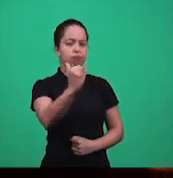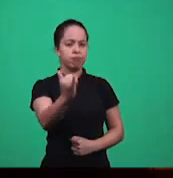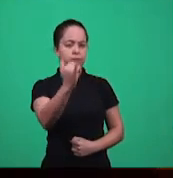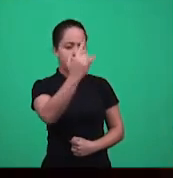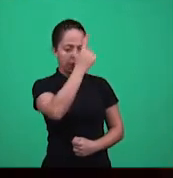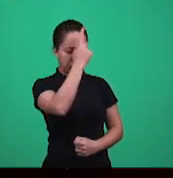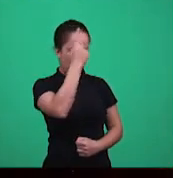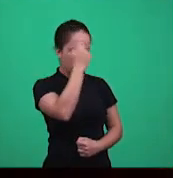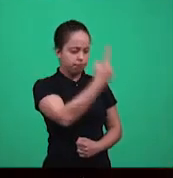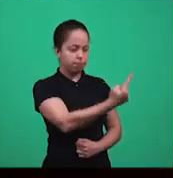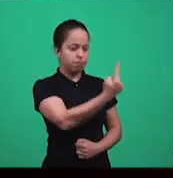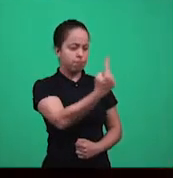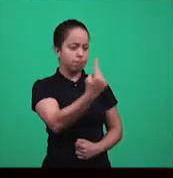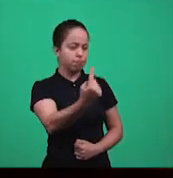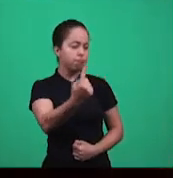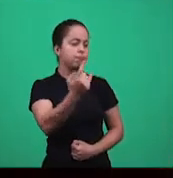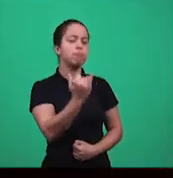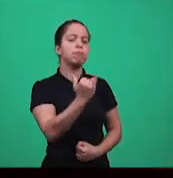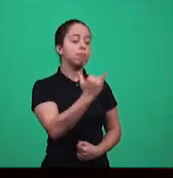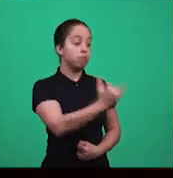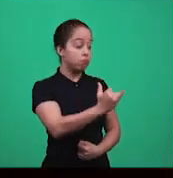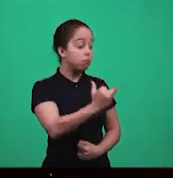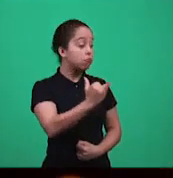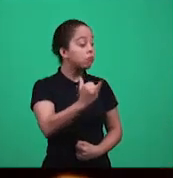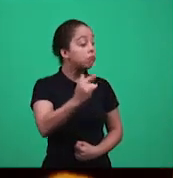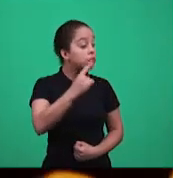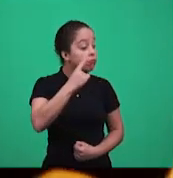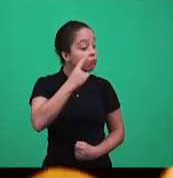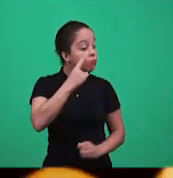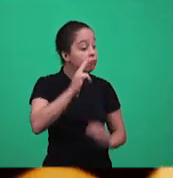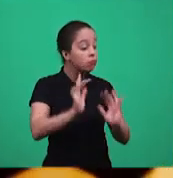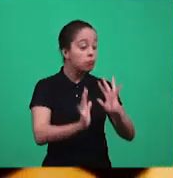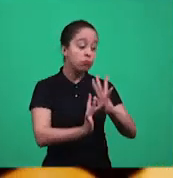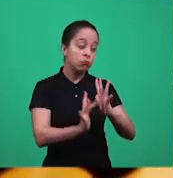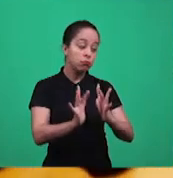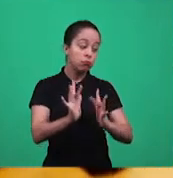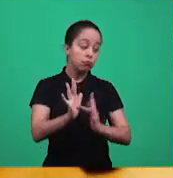speaks to His church.